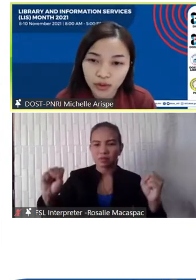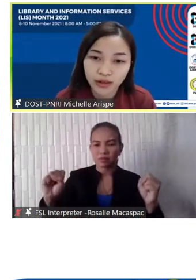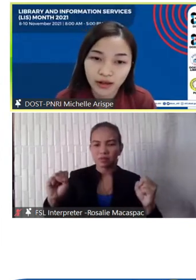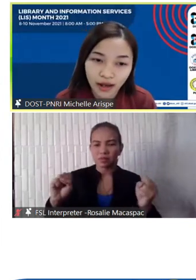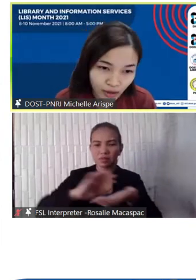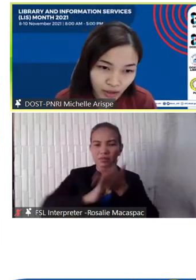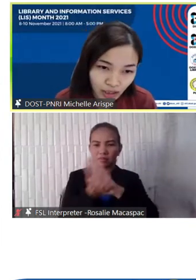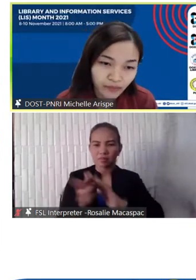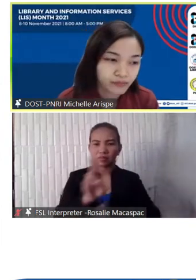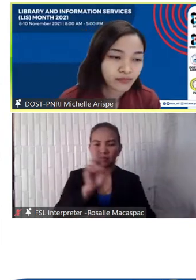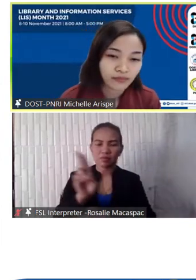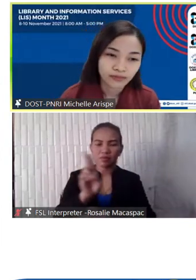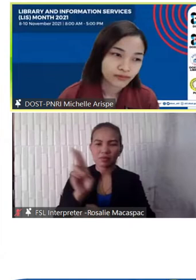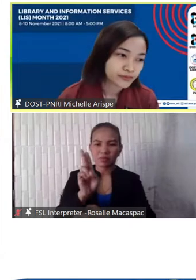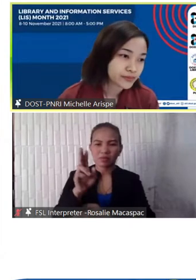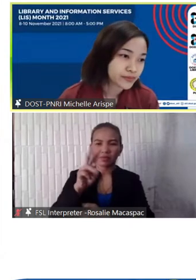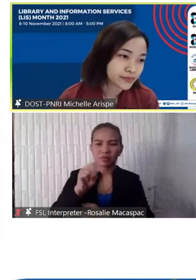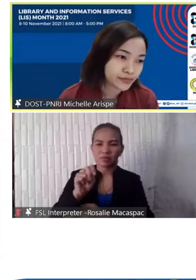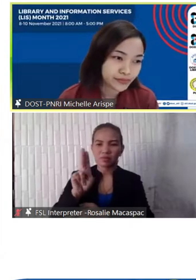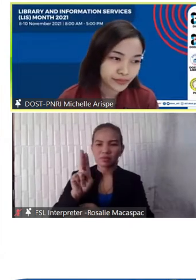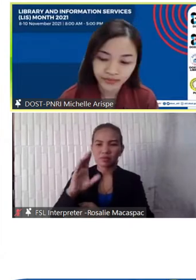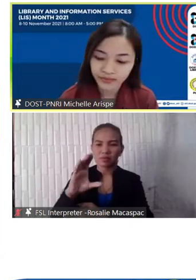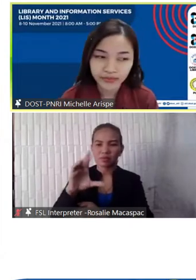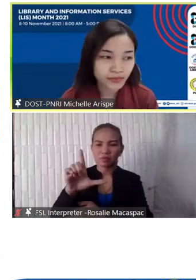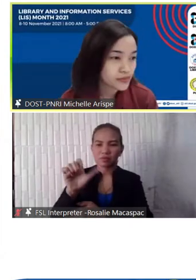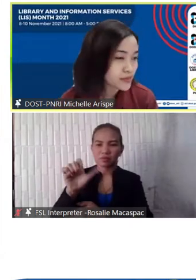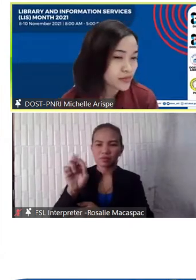uses of nuclear energy.